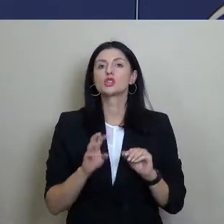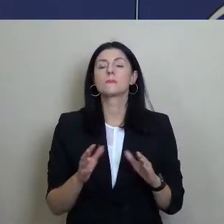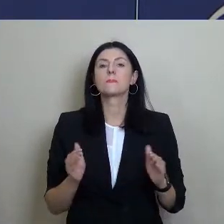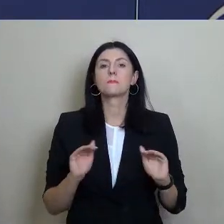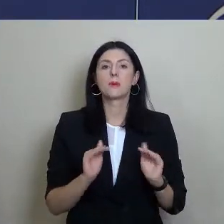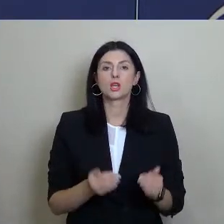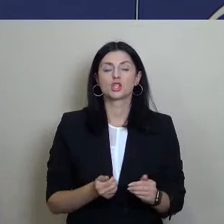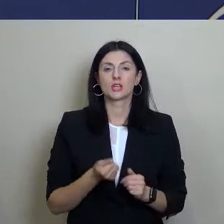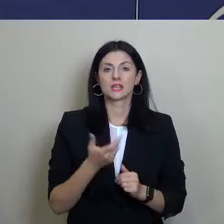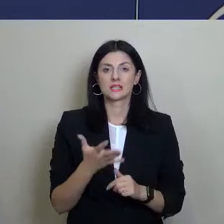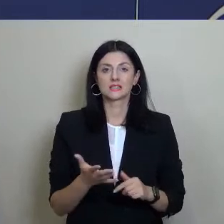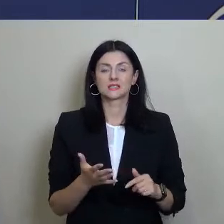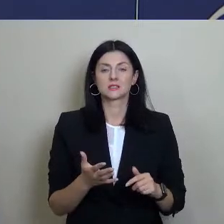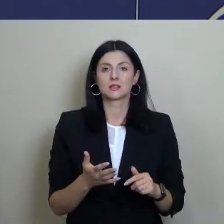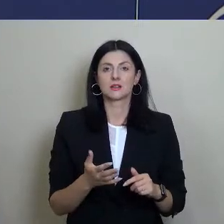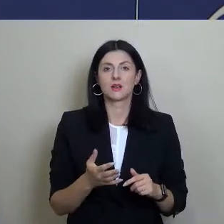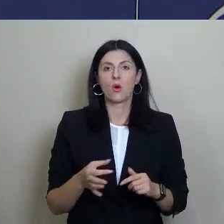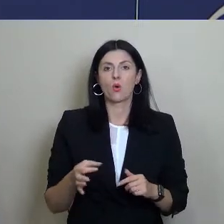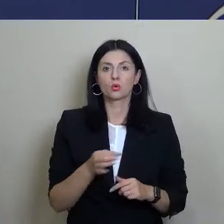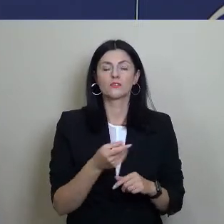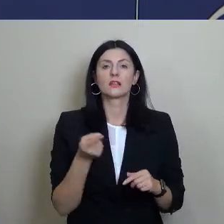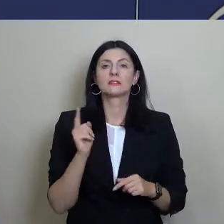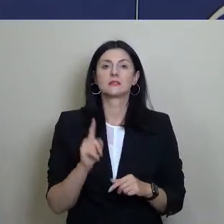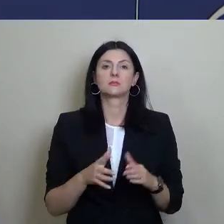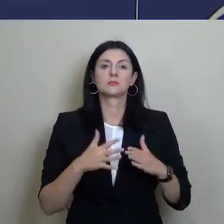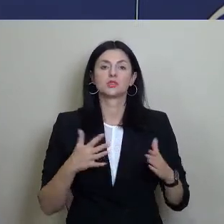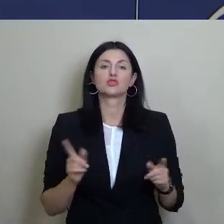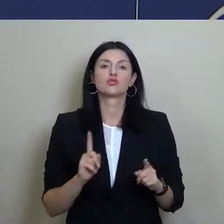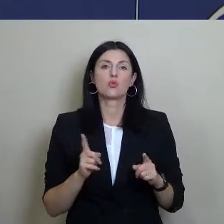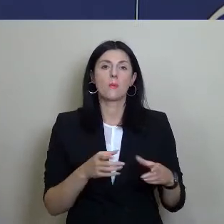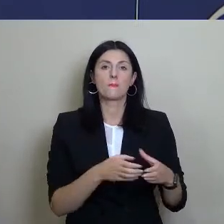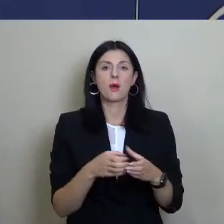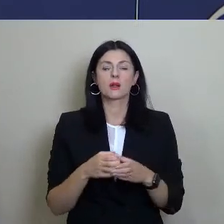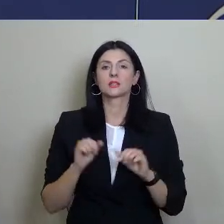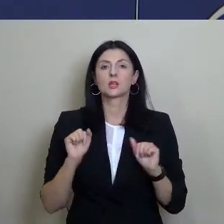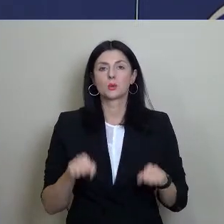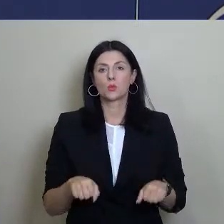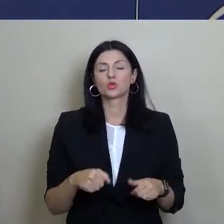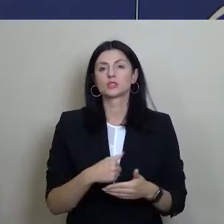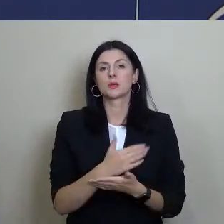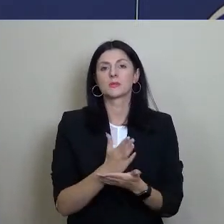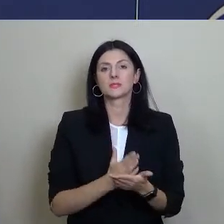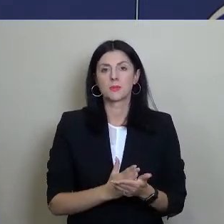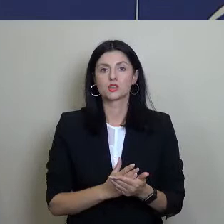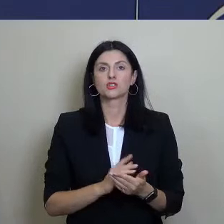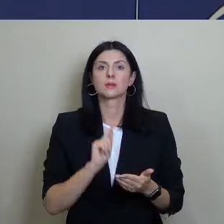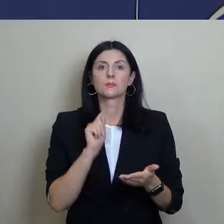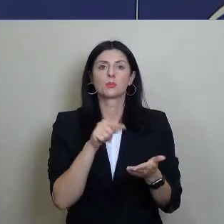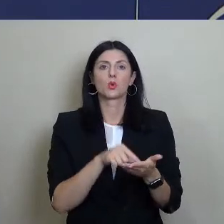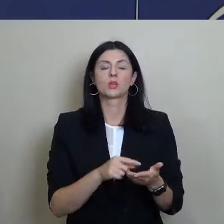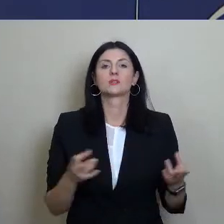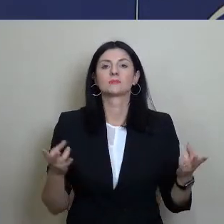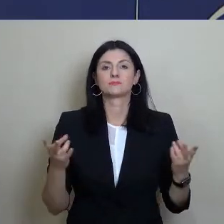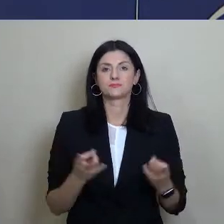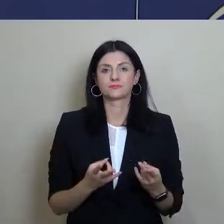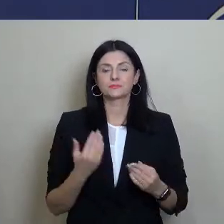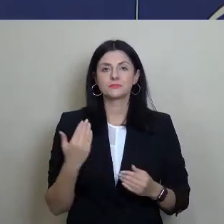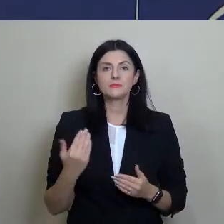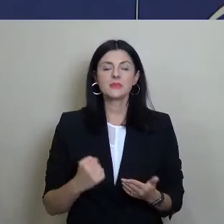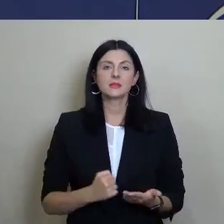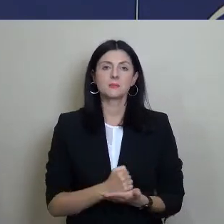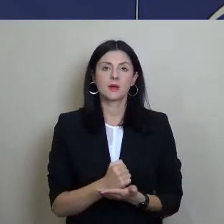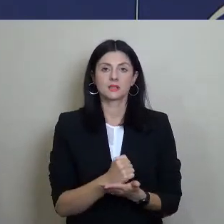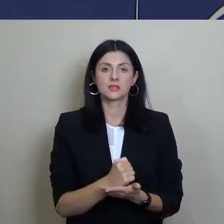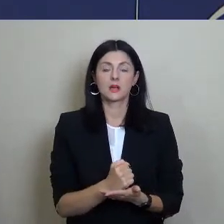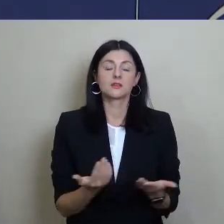the party lists, the way it was defined by the parties, and the smaller number of the constituencies there is, then the